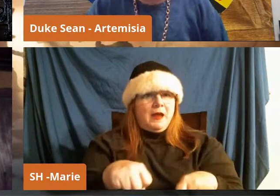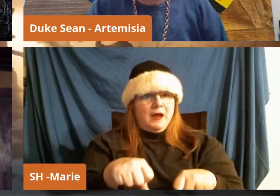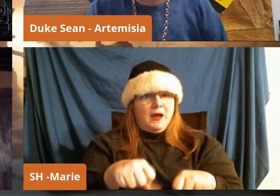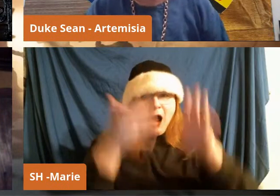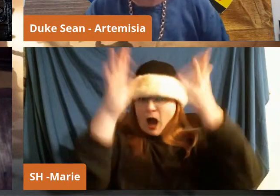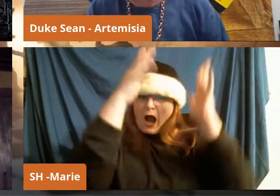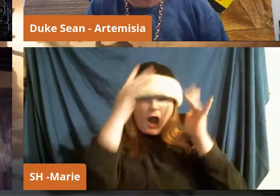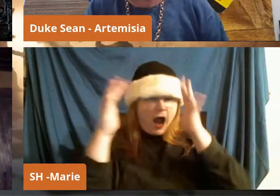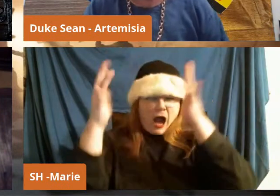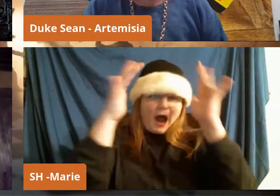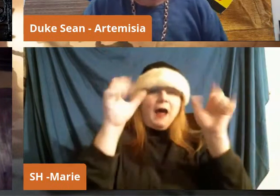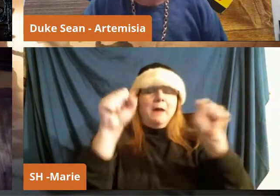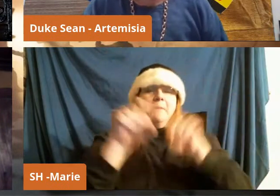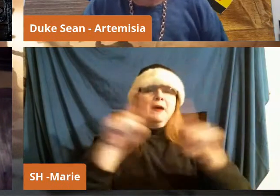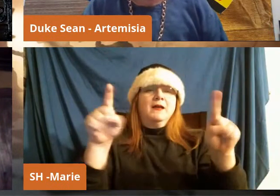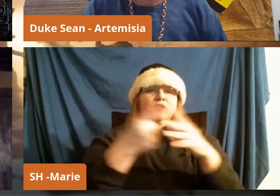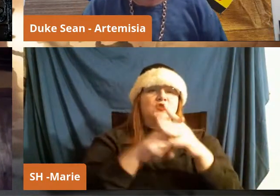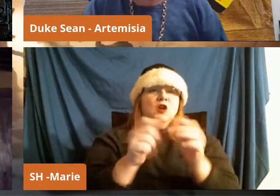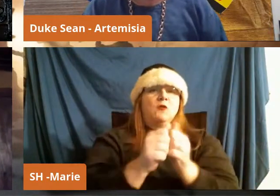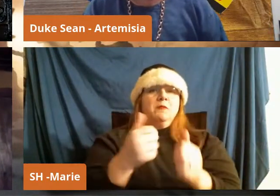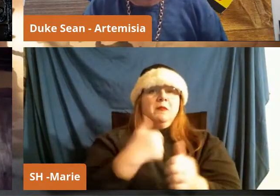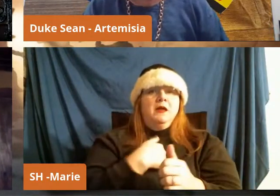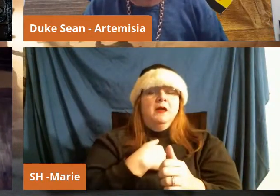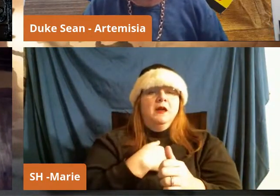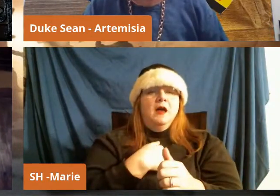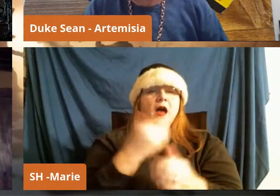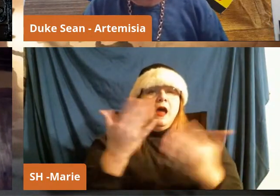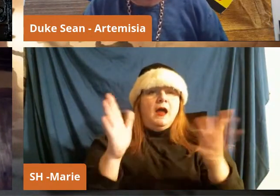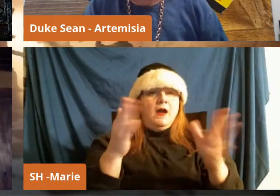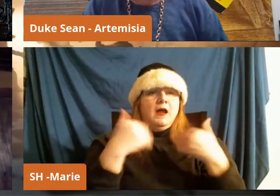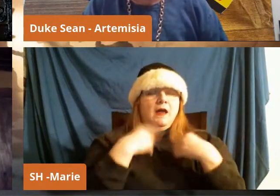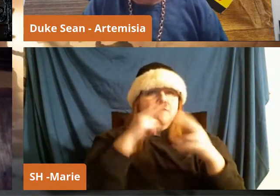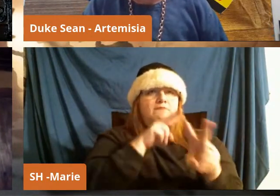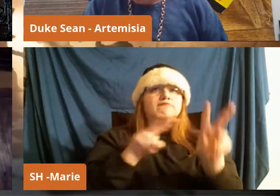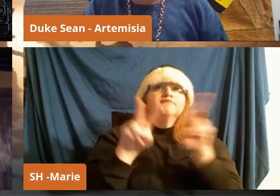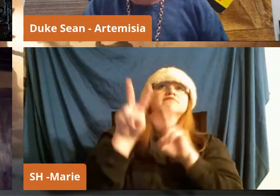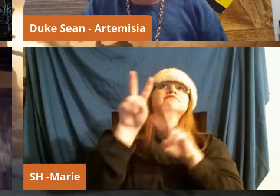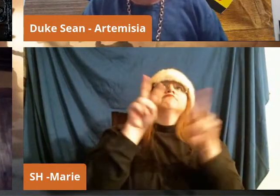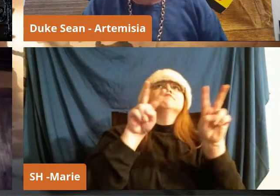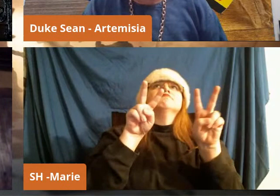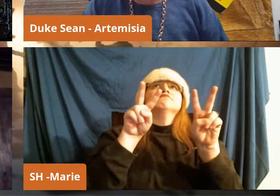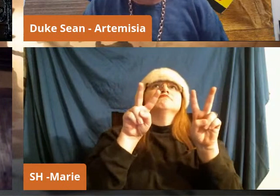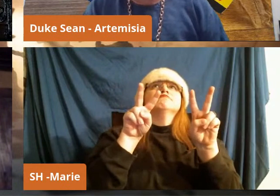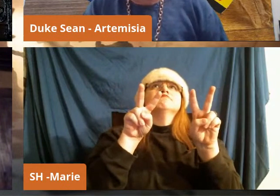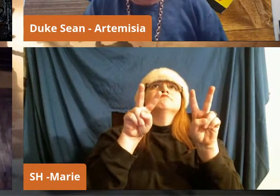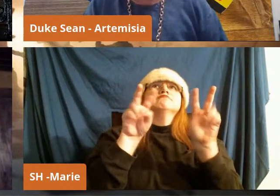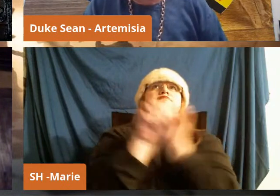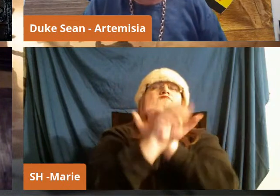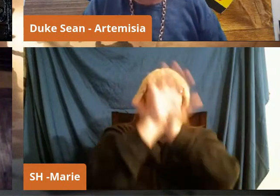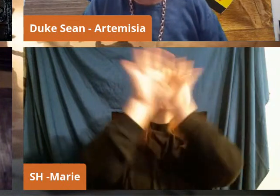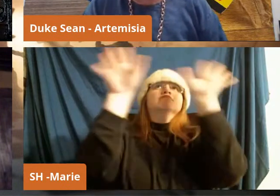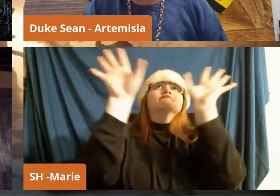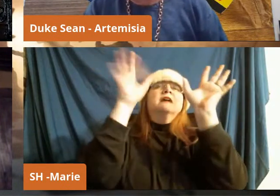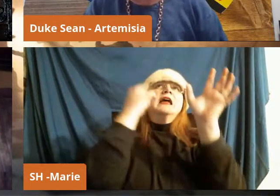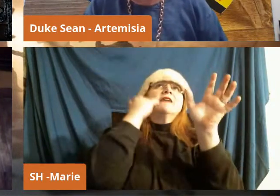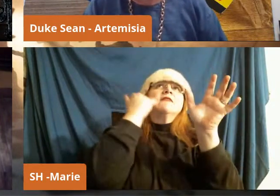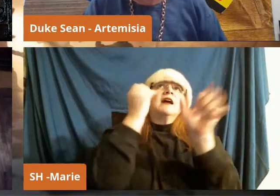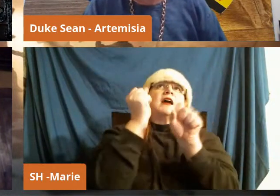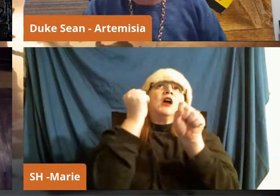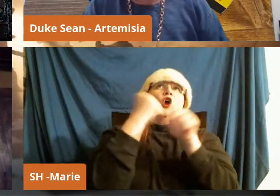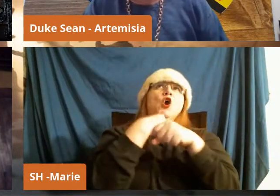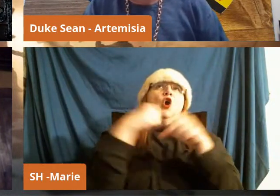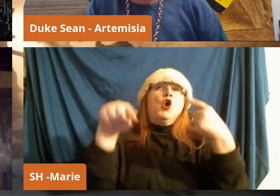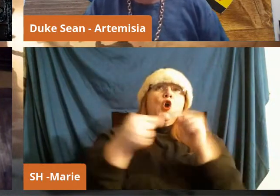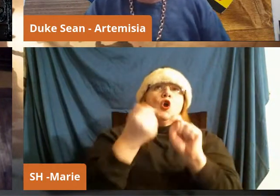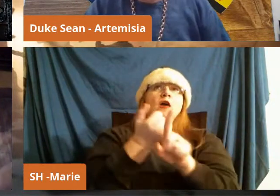from the get-go with me, I had this vision of, boy, if I get injured on the field